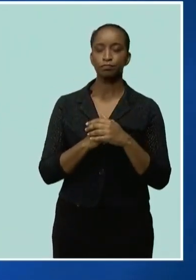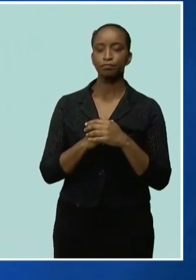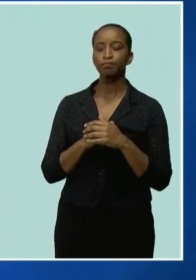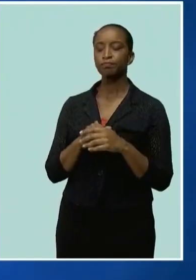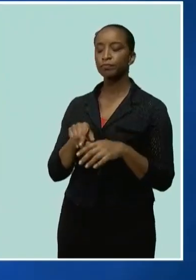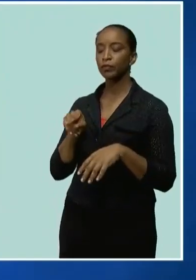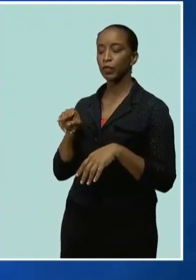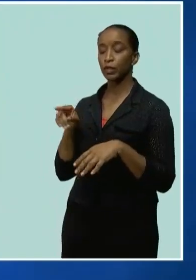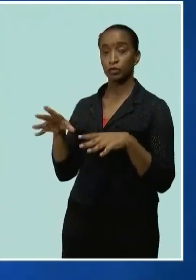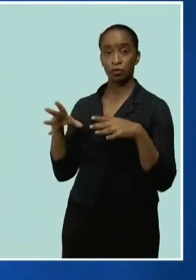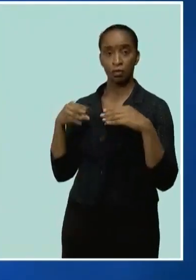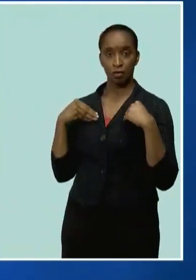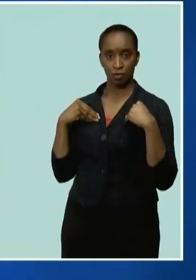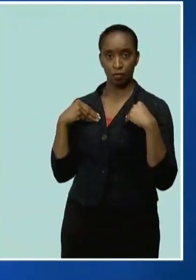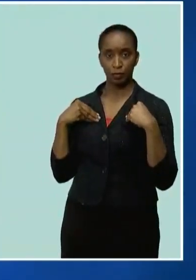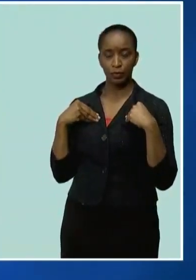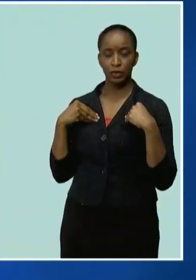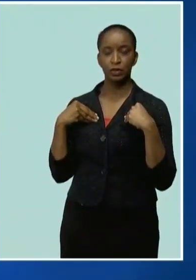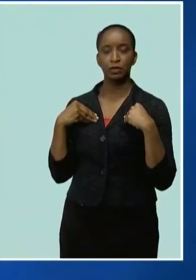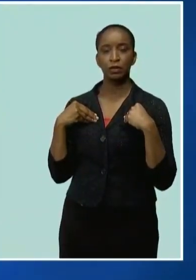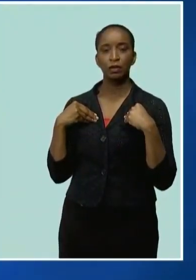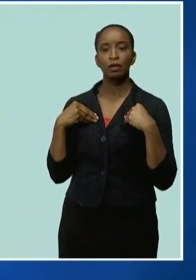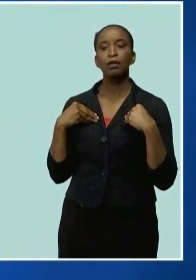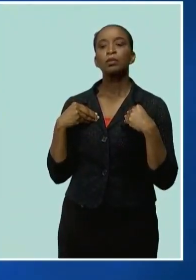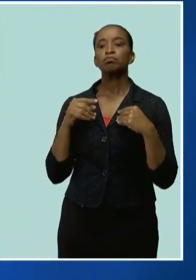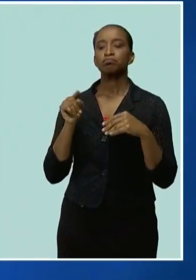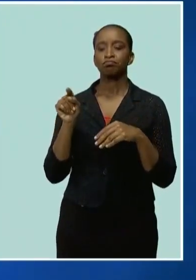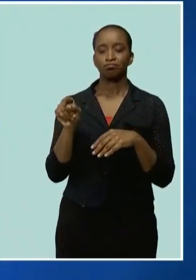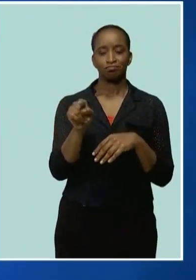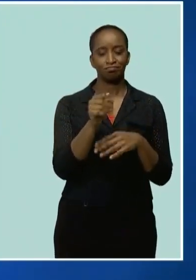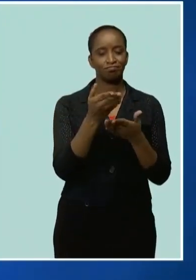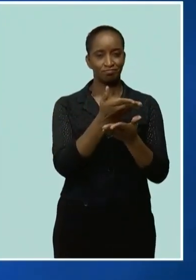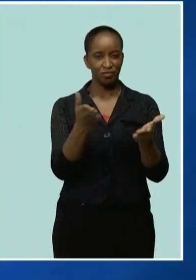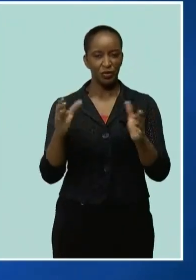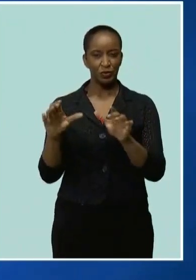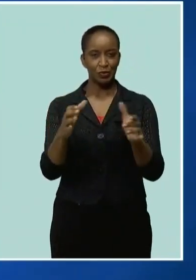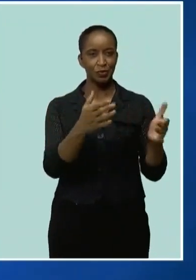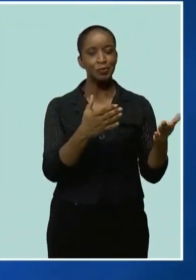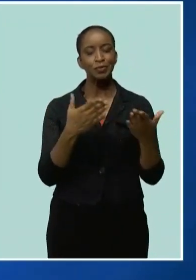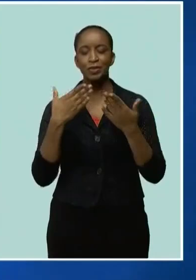was Senior Sister Sheila Seeley, who thanked them for the gesture.